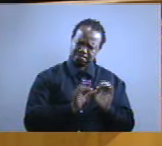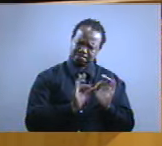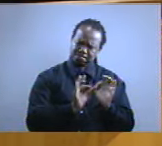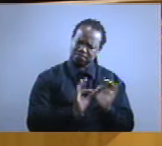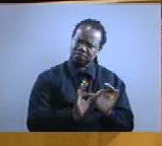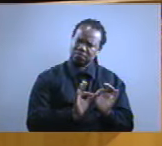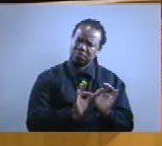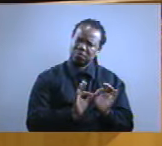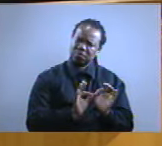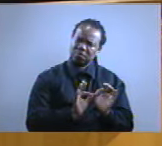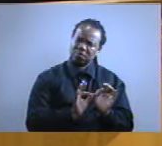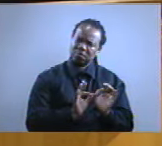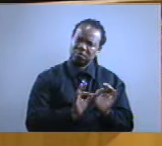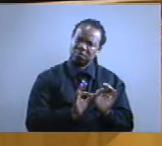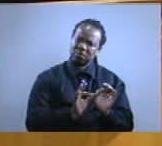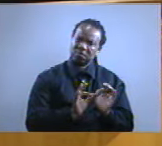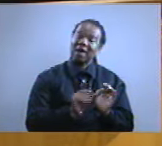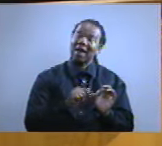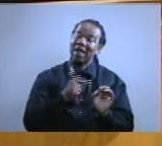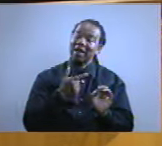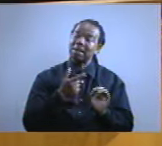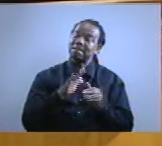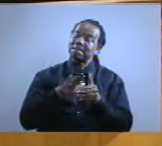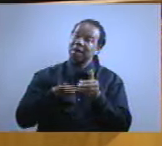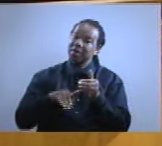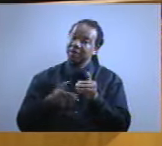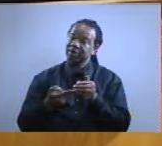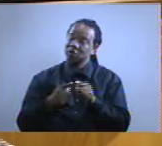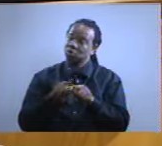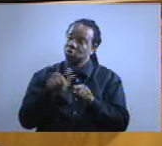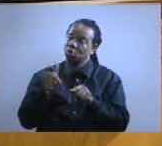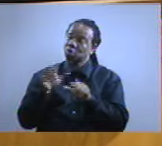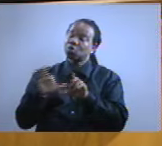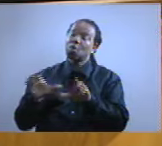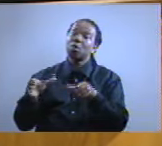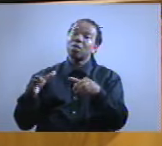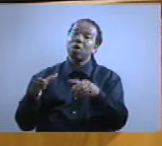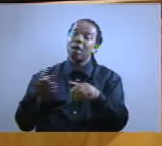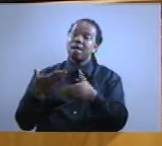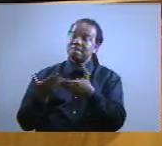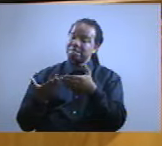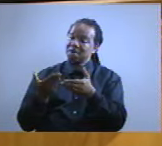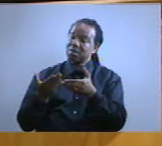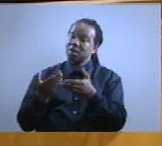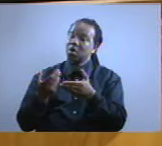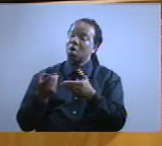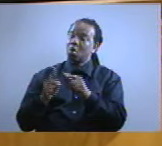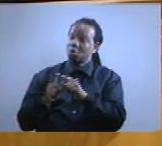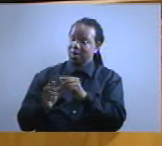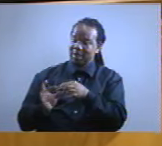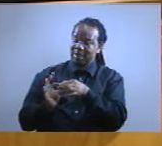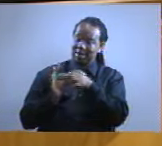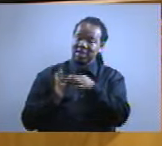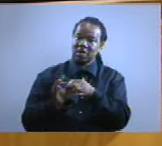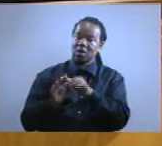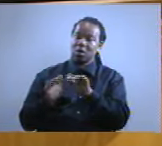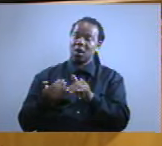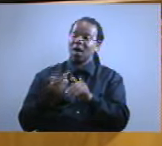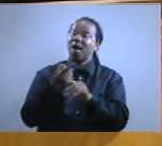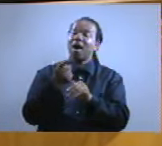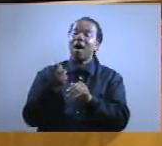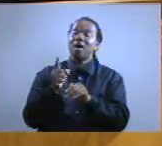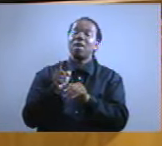that linking some penalties for non-compliance to a company's annual turnover could be very risky, as some vulnerable designated